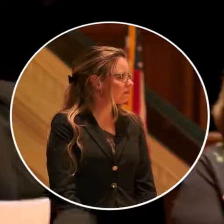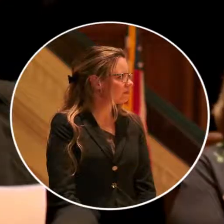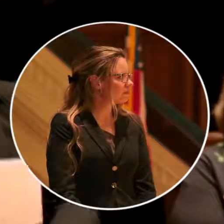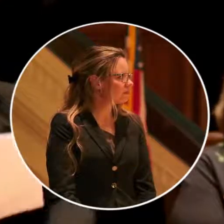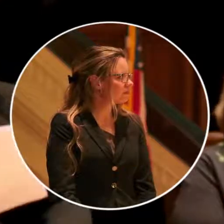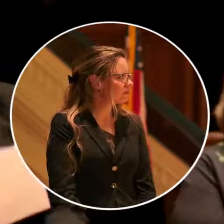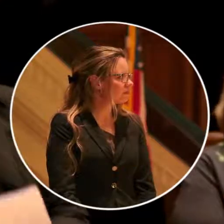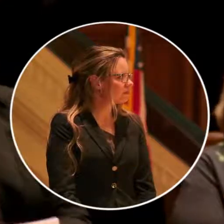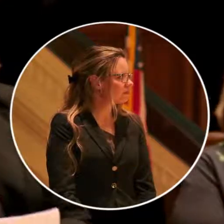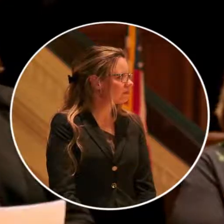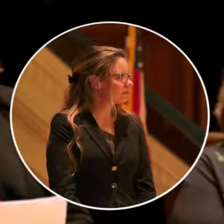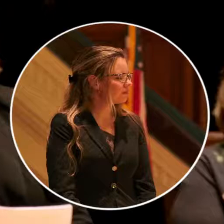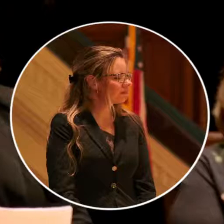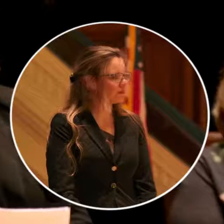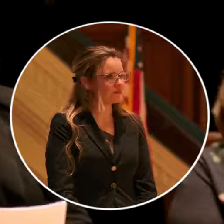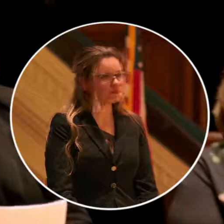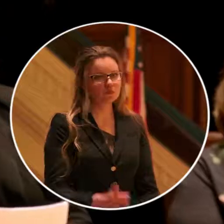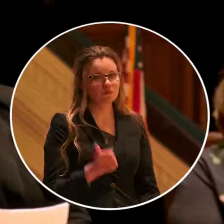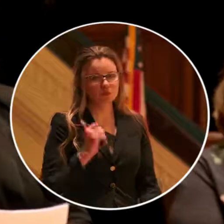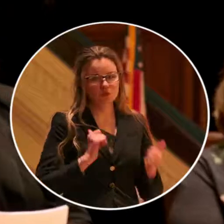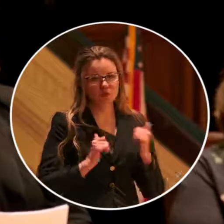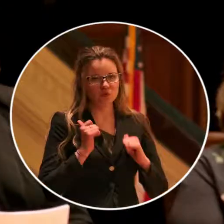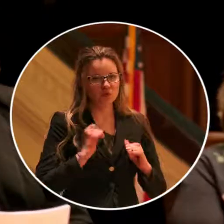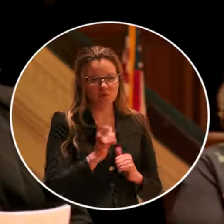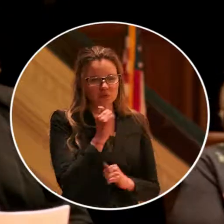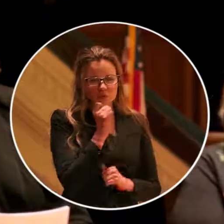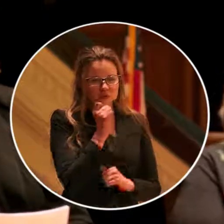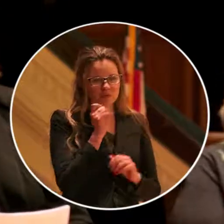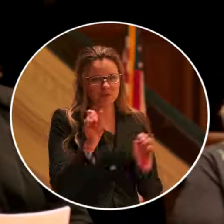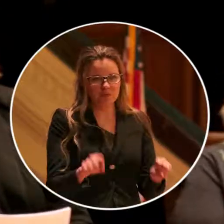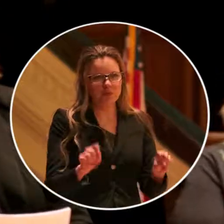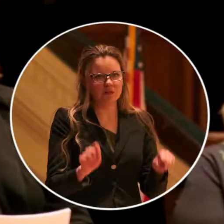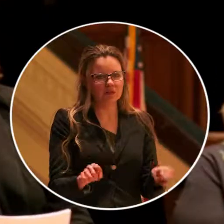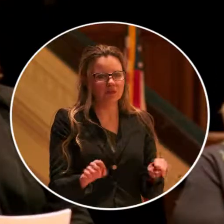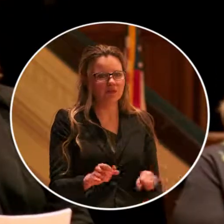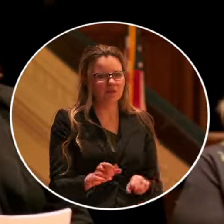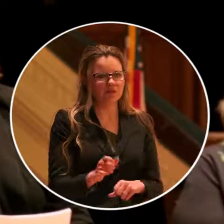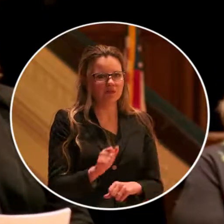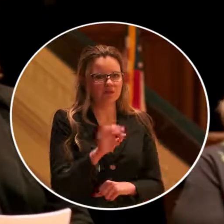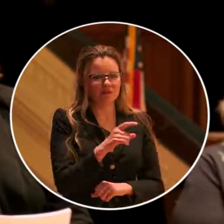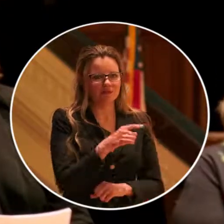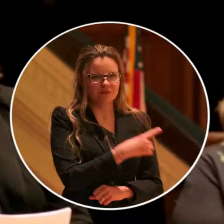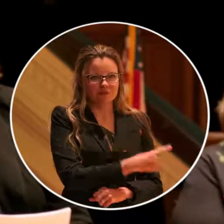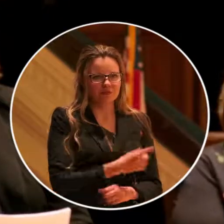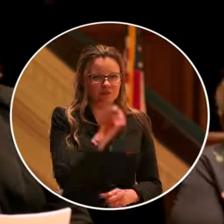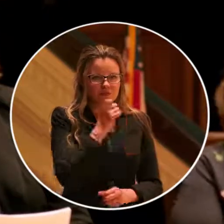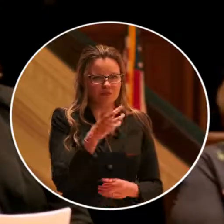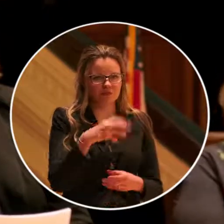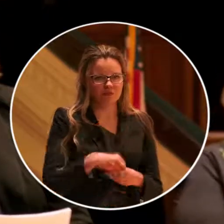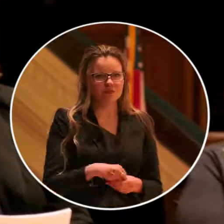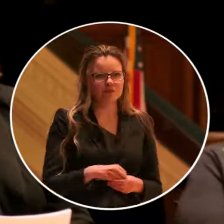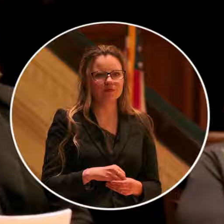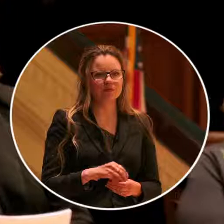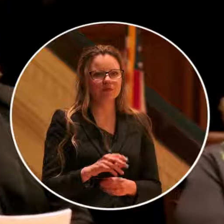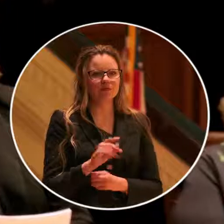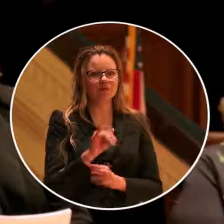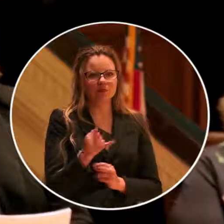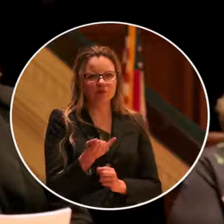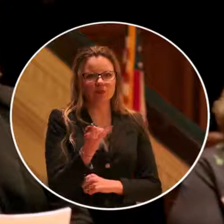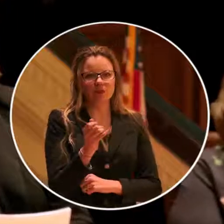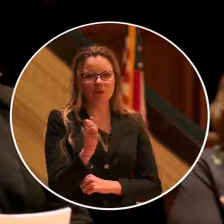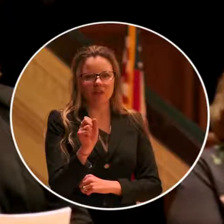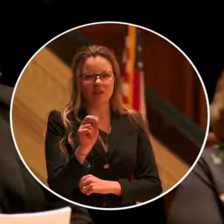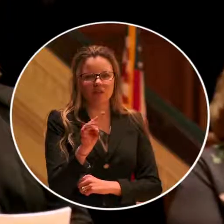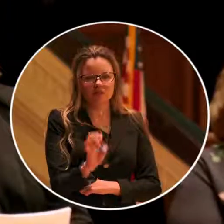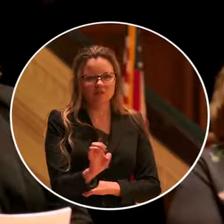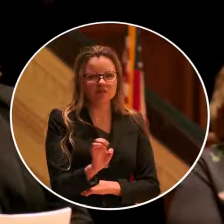And this show is not possible without all that she does. I also need to acknowledge Jane Knickerbocker. She served